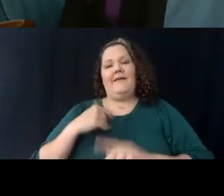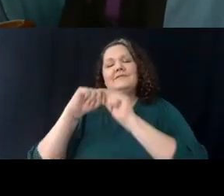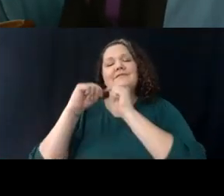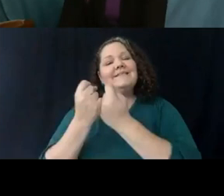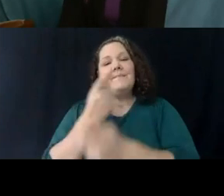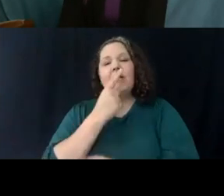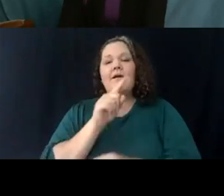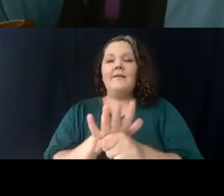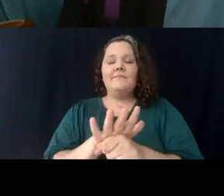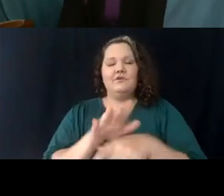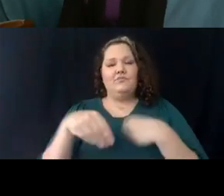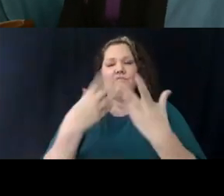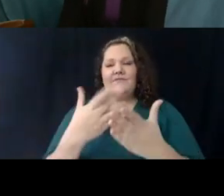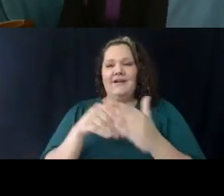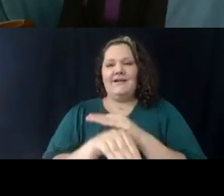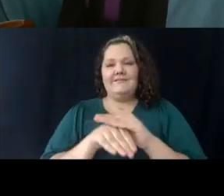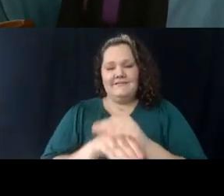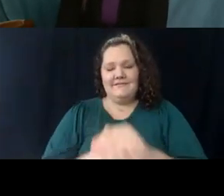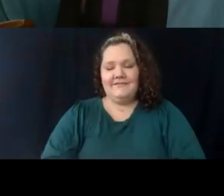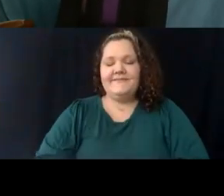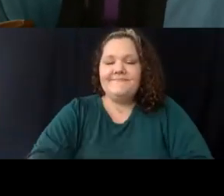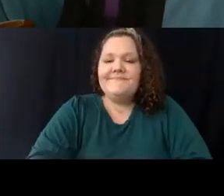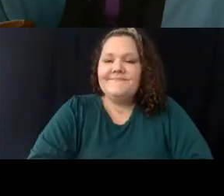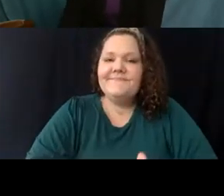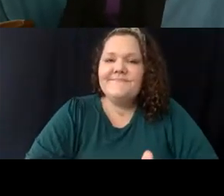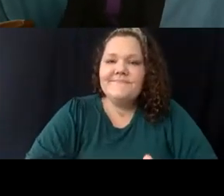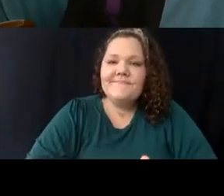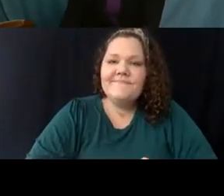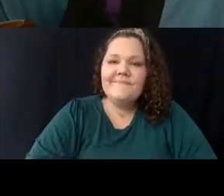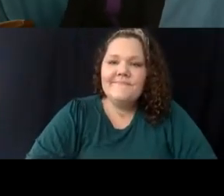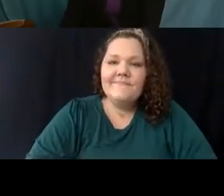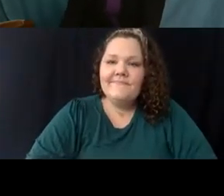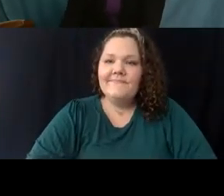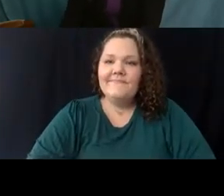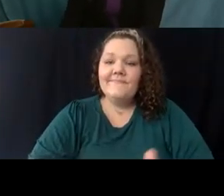It very much normalizes the various identities that are in the room and it's incredibly helpful.